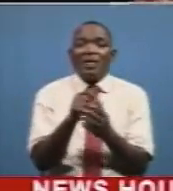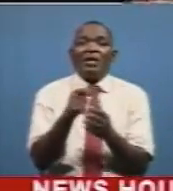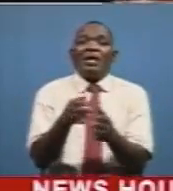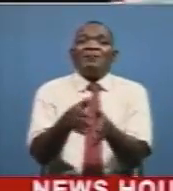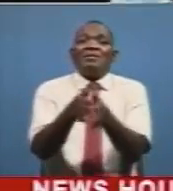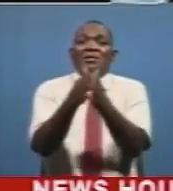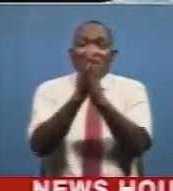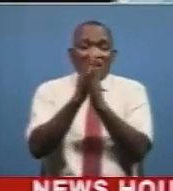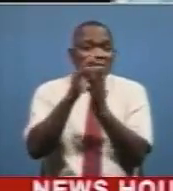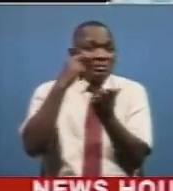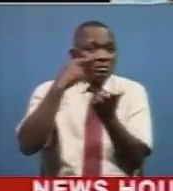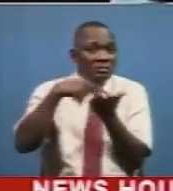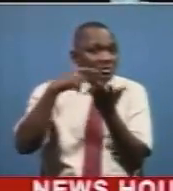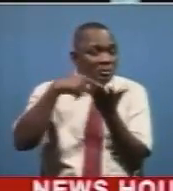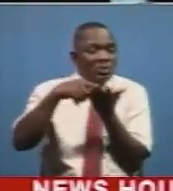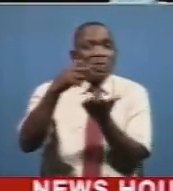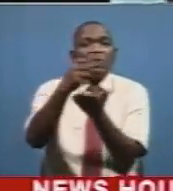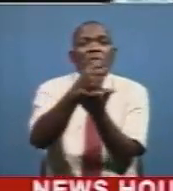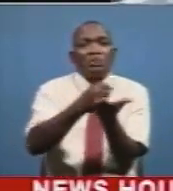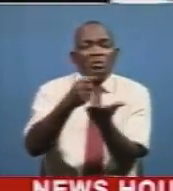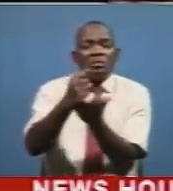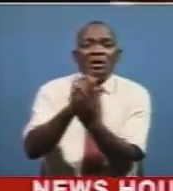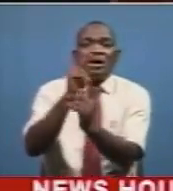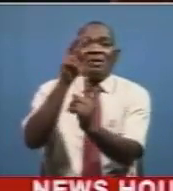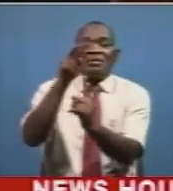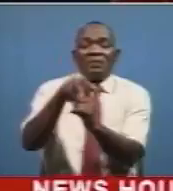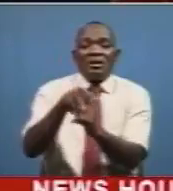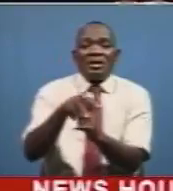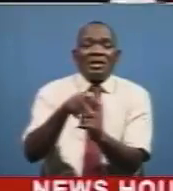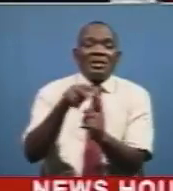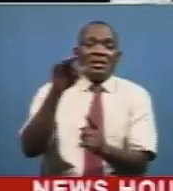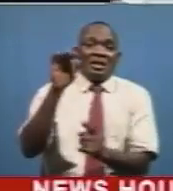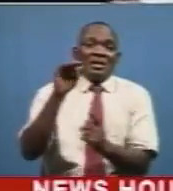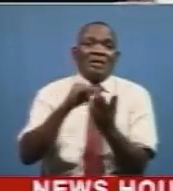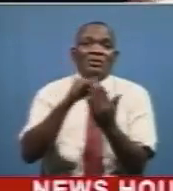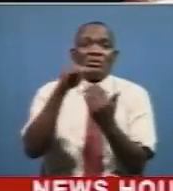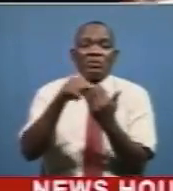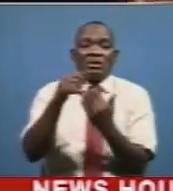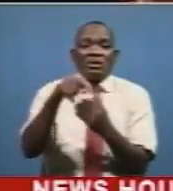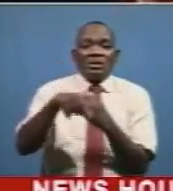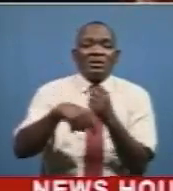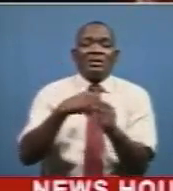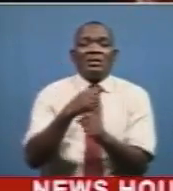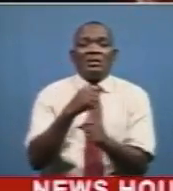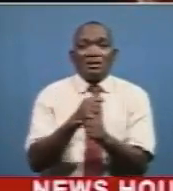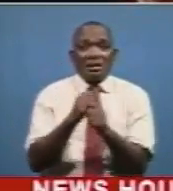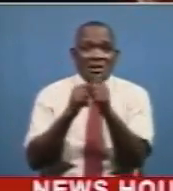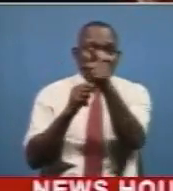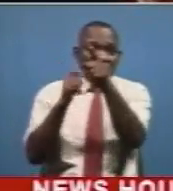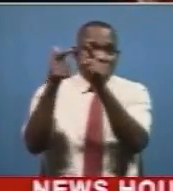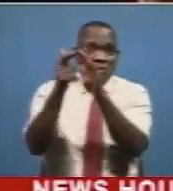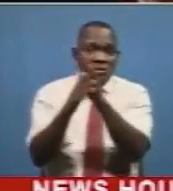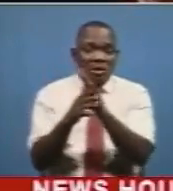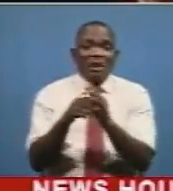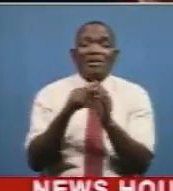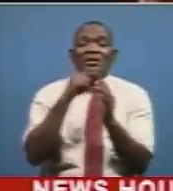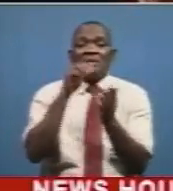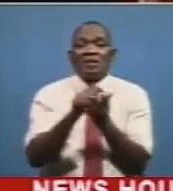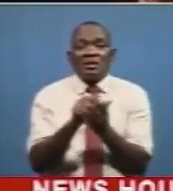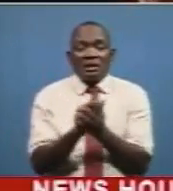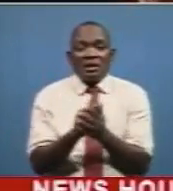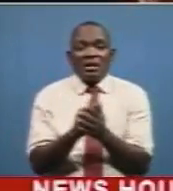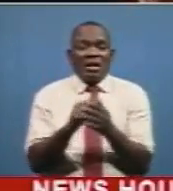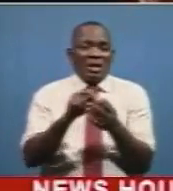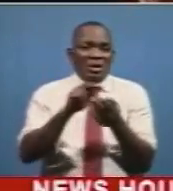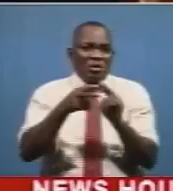for inspection of documents was filed on January 19, 2021. Mr. Chikata averred that figures